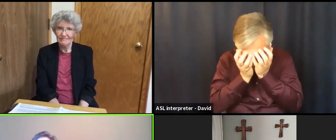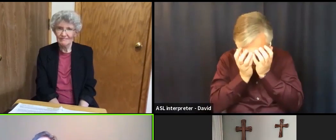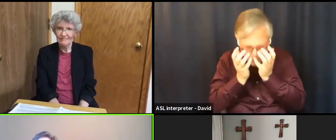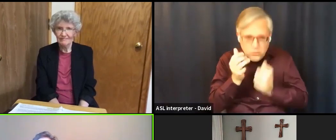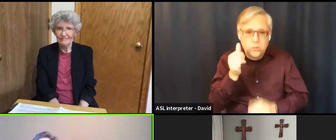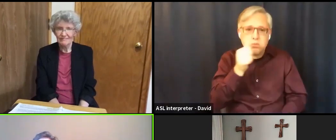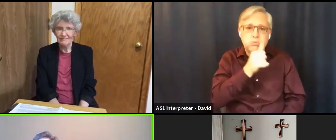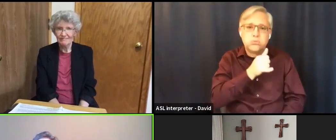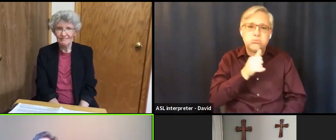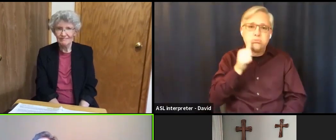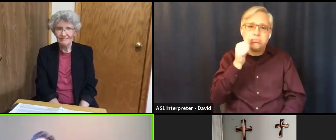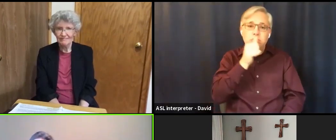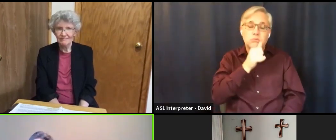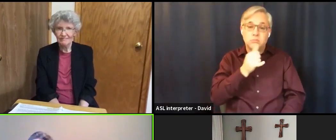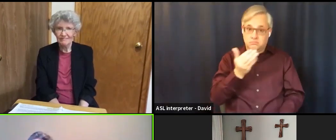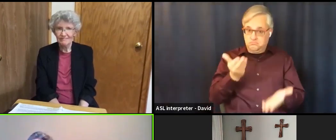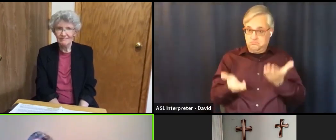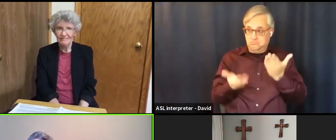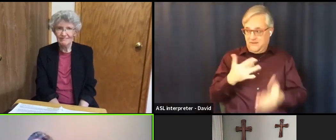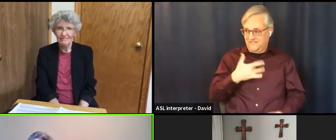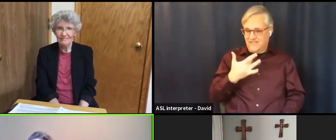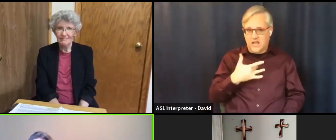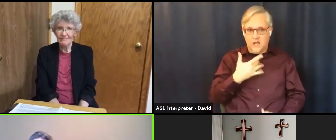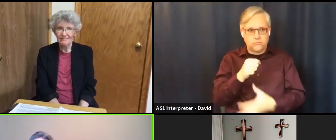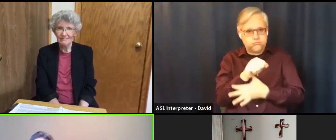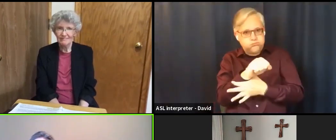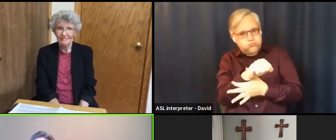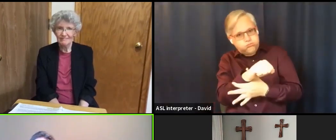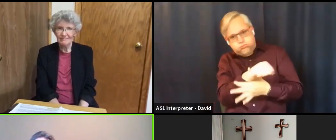Maybe he's humiliated,